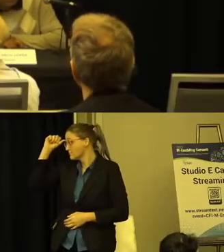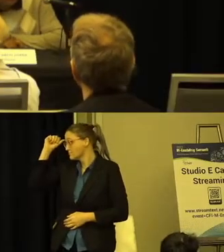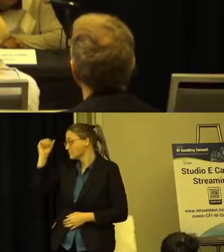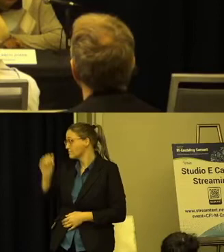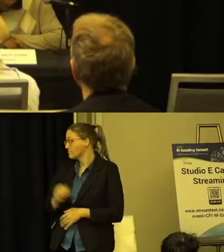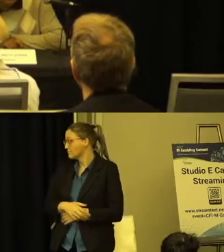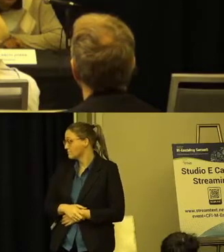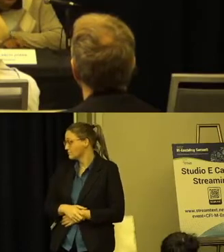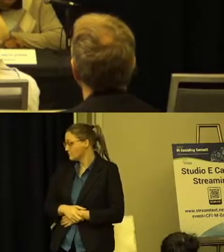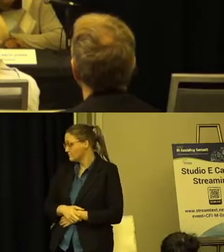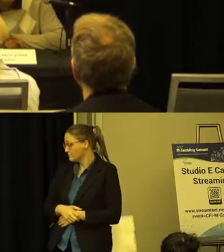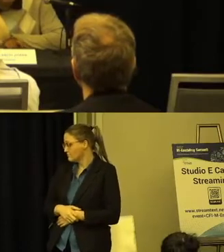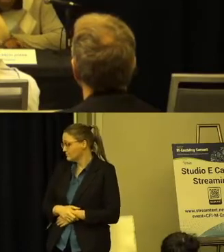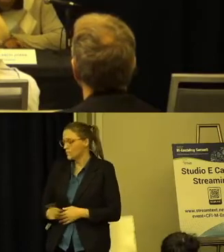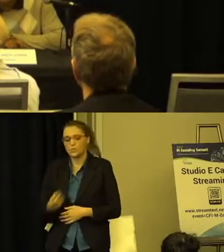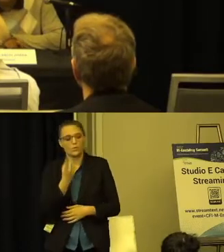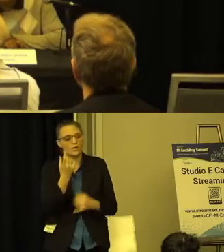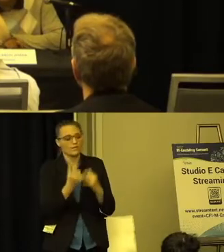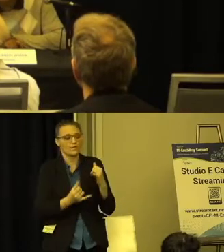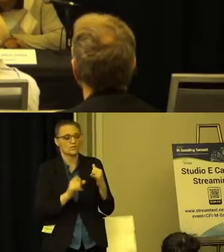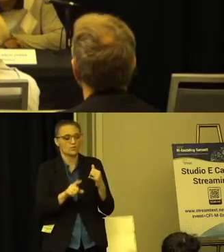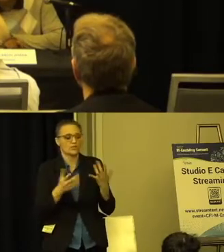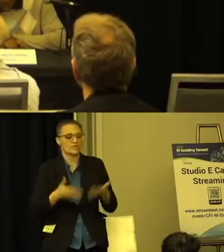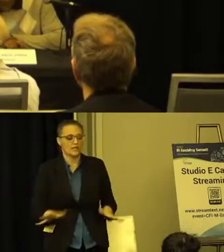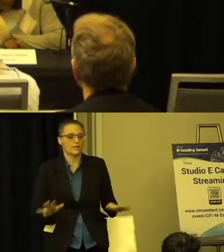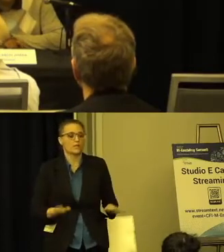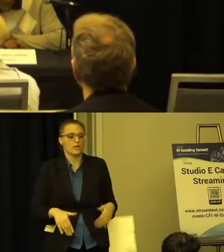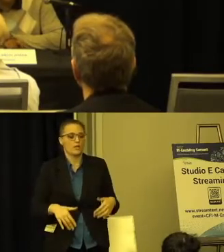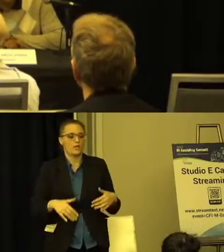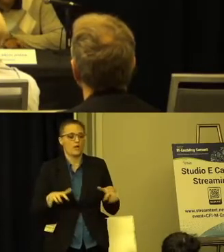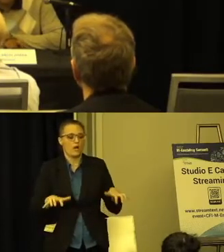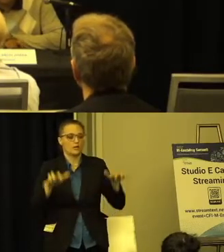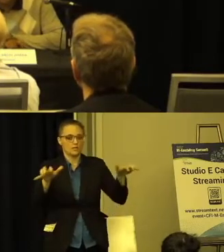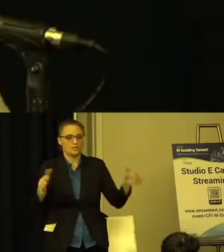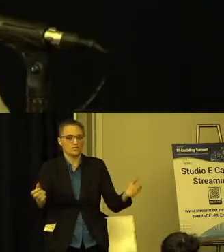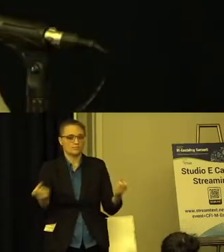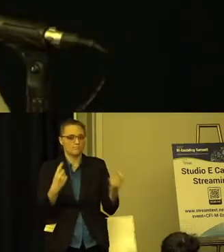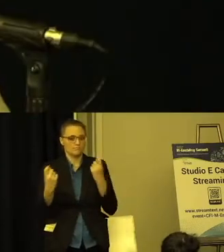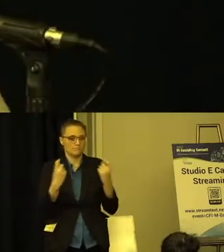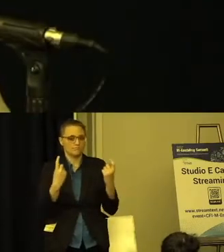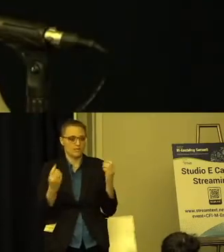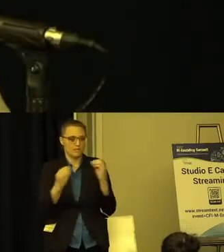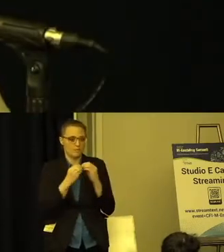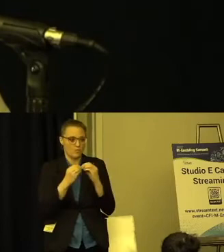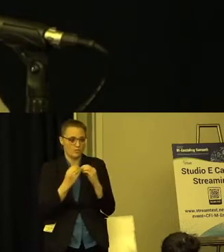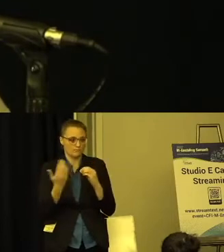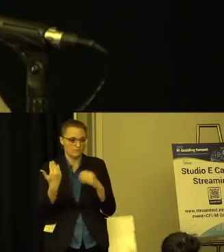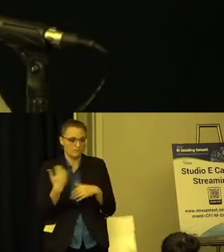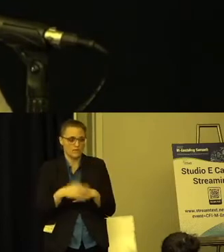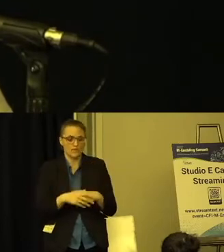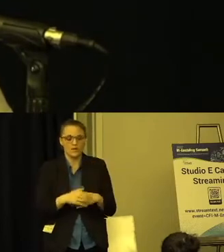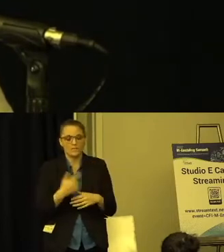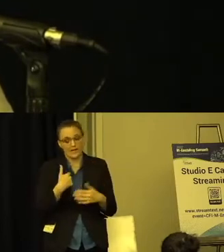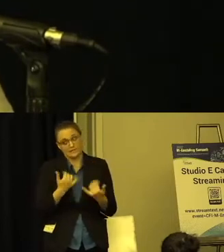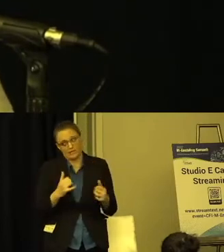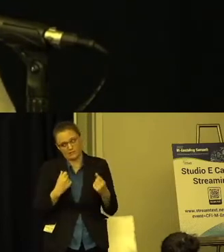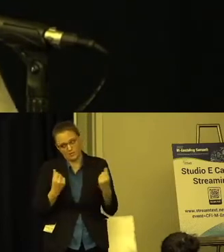So I think one last question, then I want to open up to the audience. Maybe there's more questions. I still have a